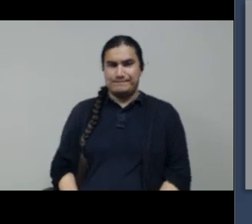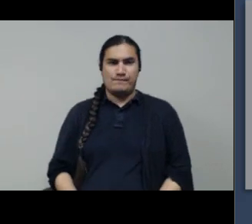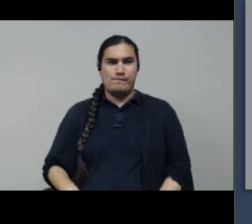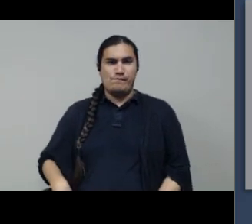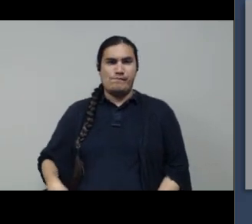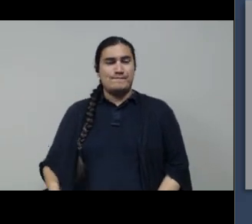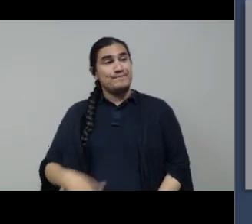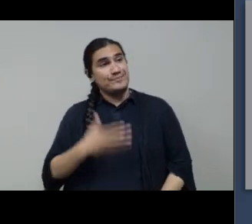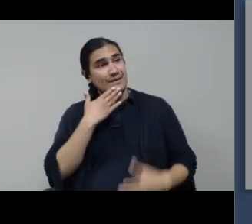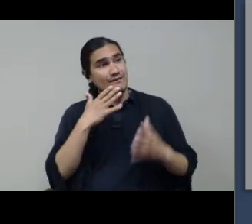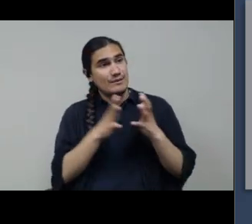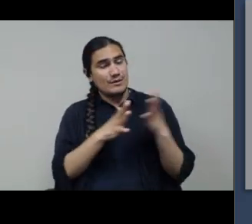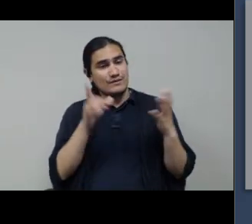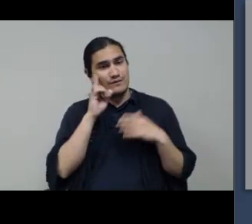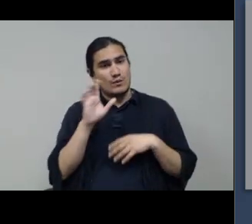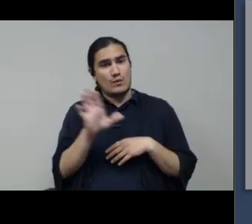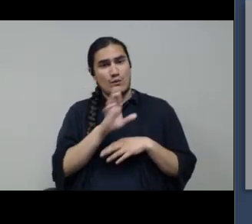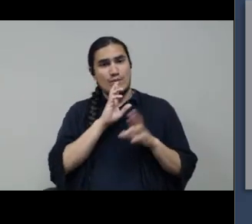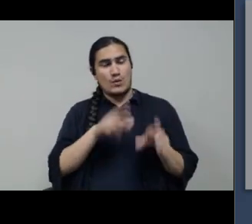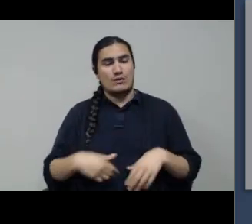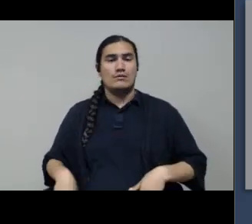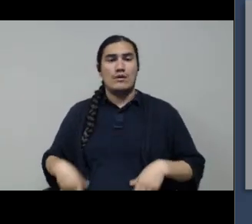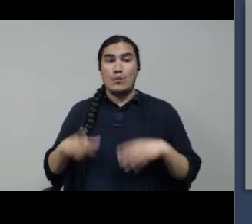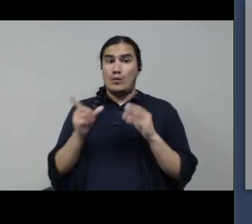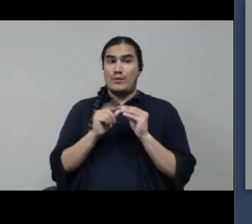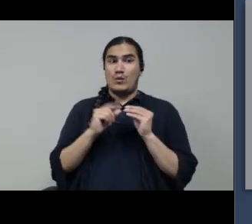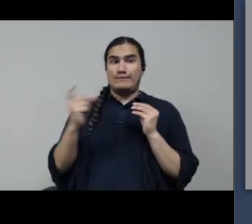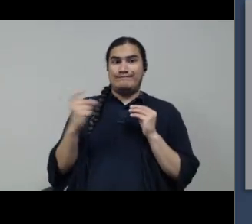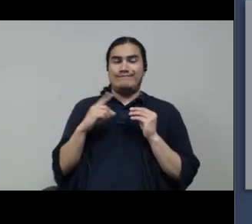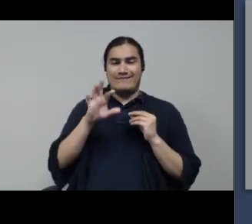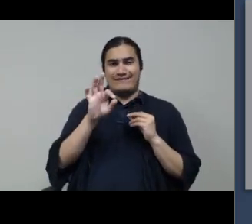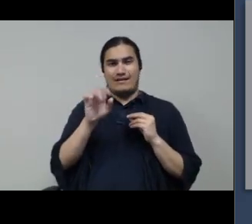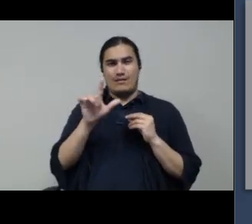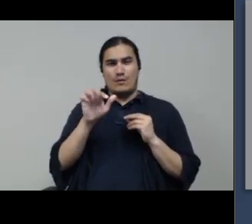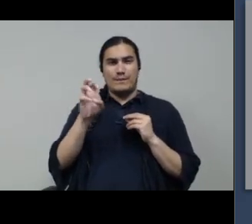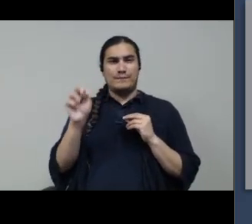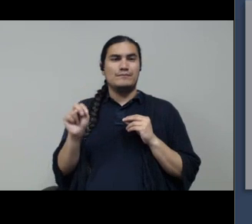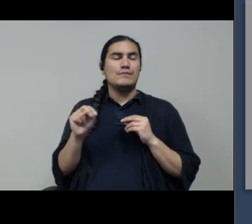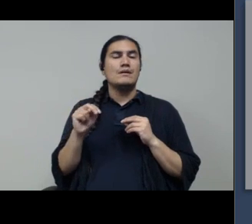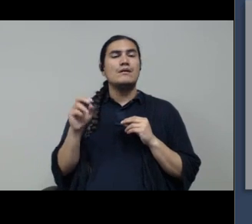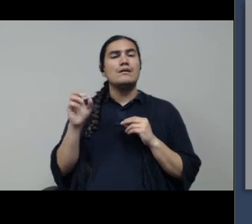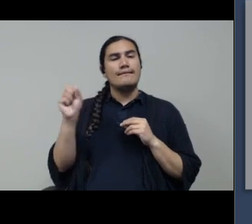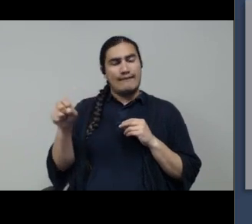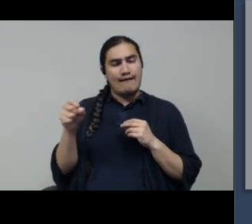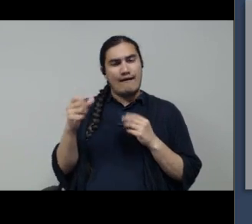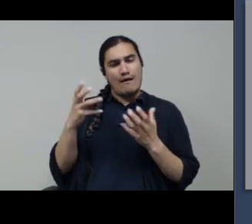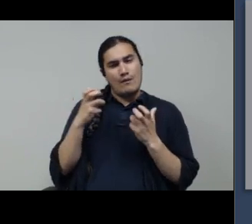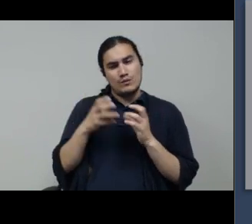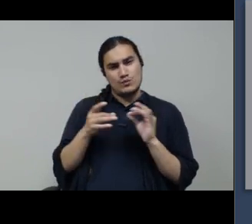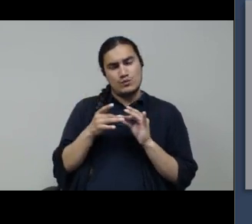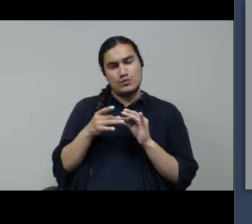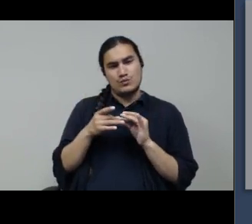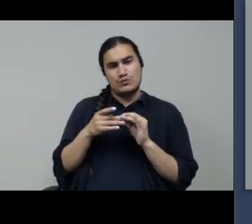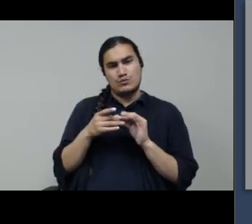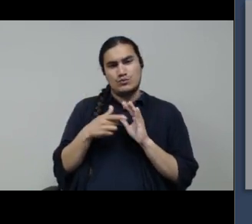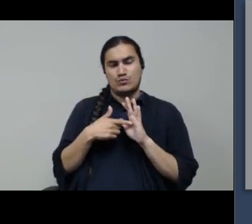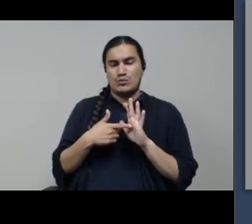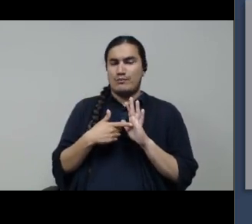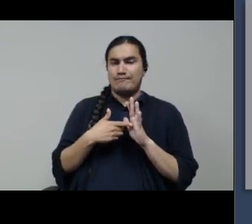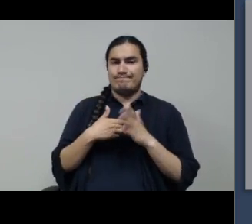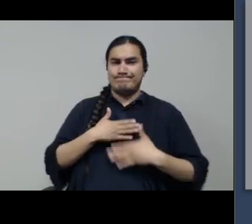Thank you very much for your report. Oh, one more, Commissioner Falcone. Yeah, no, I just wanted to express appreciation to